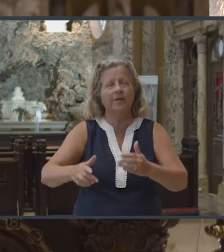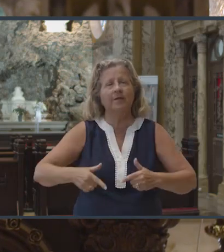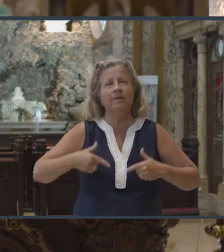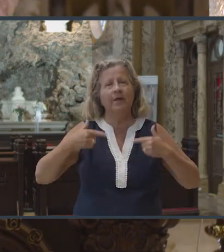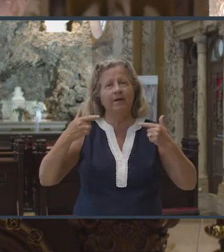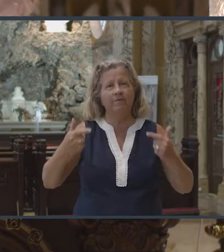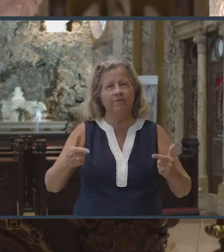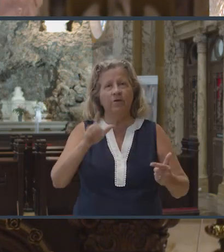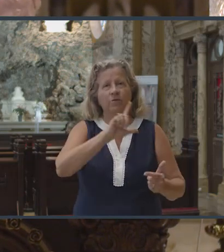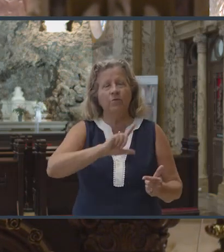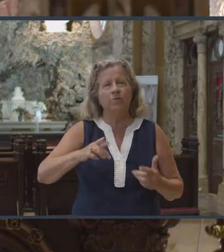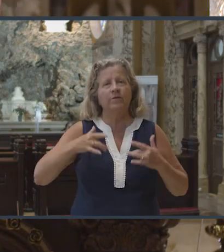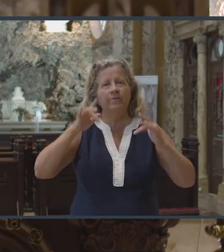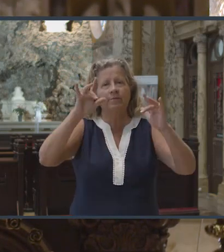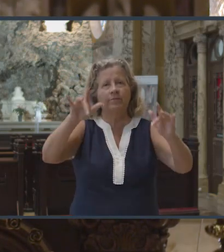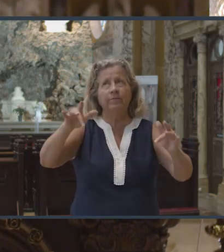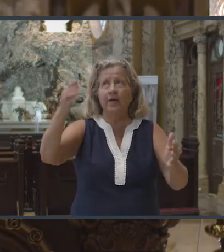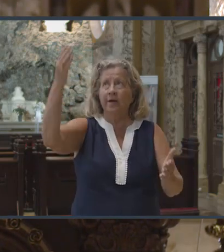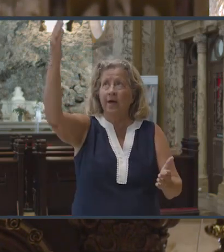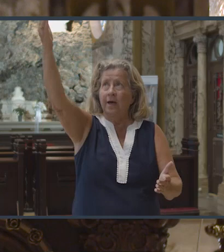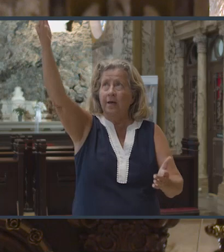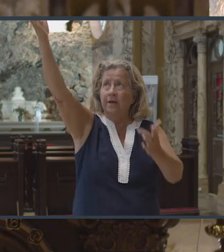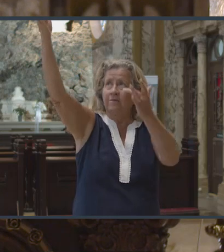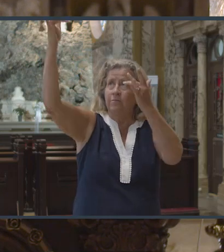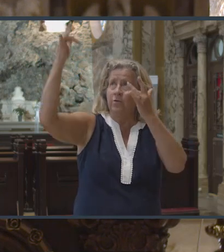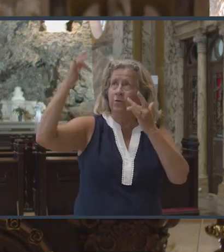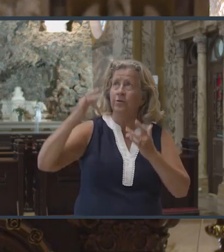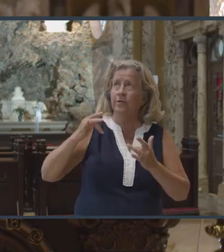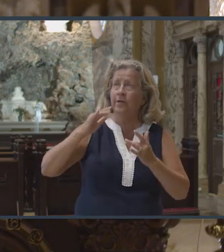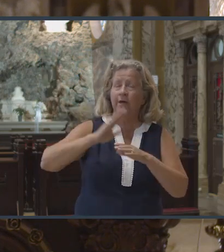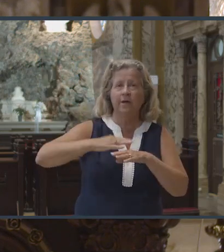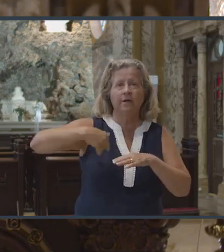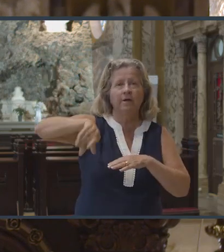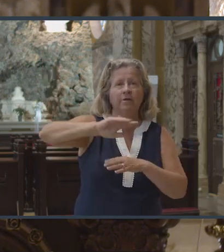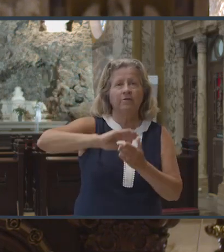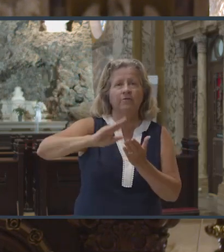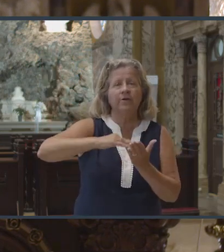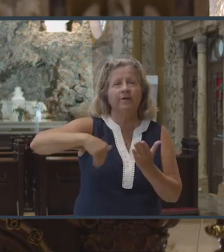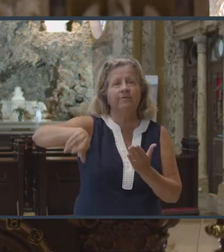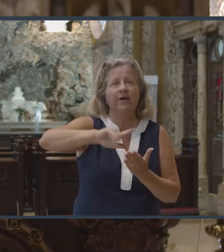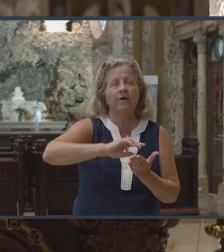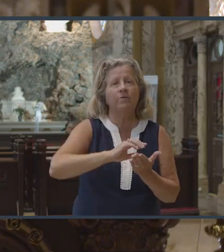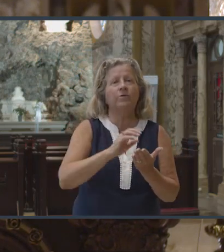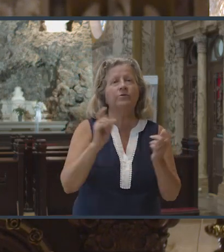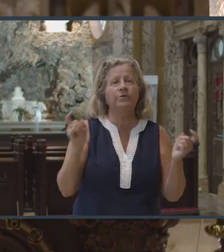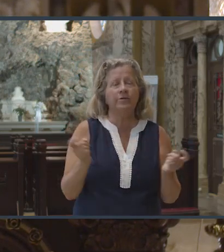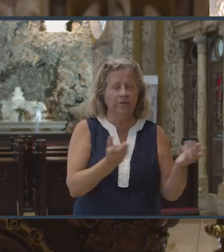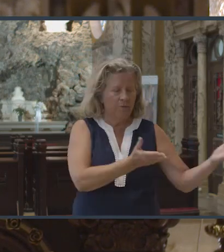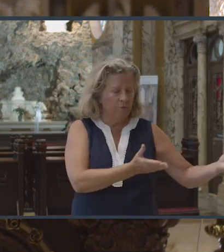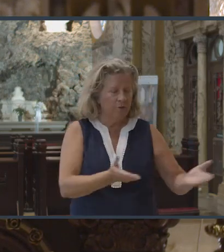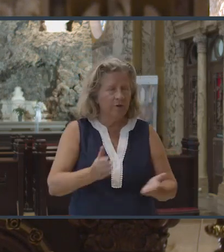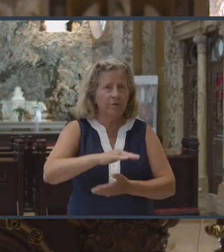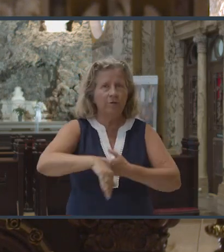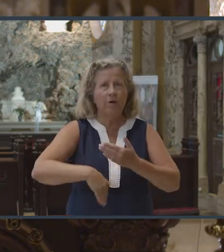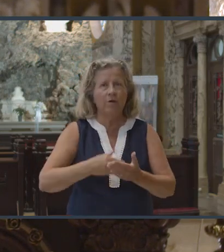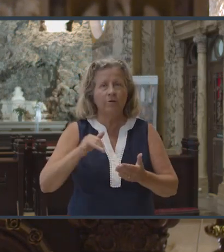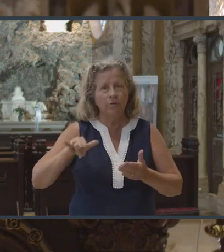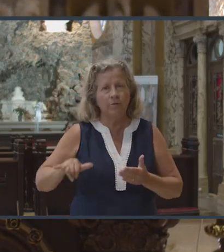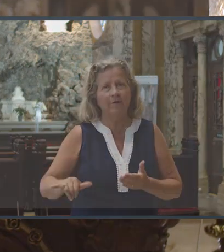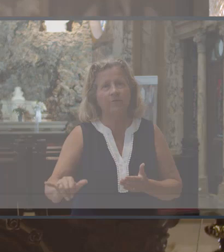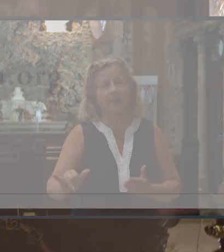mercy. And may Almighty God have mercy on us, forgive us our sins, and bring us all to everlasting life.